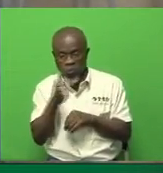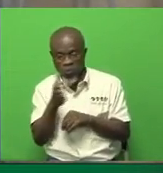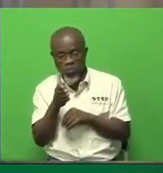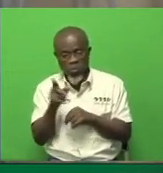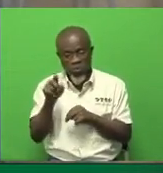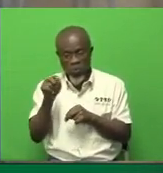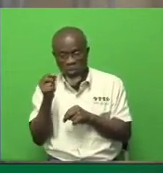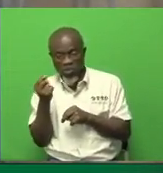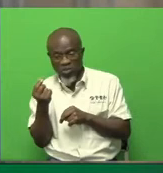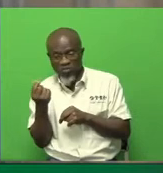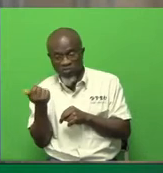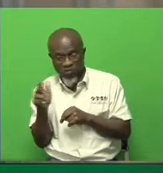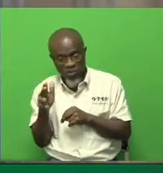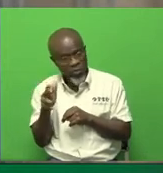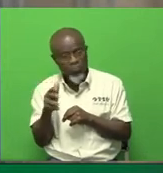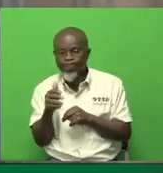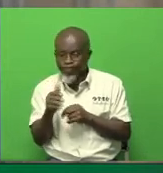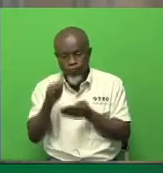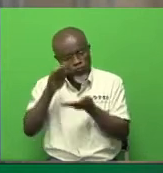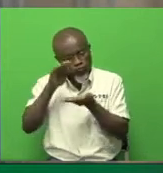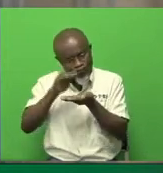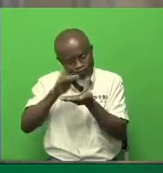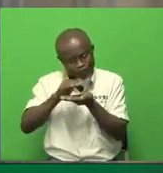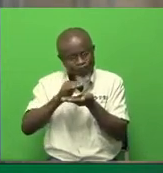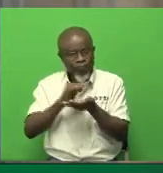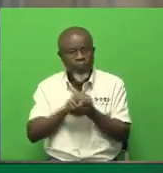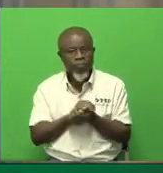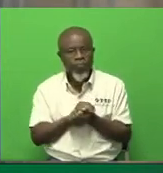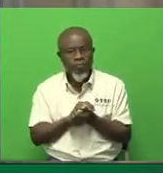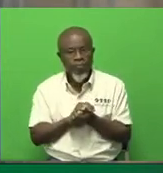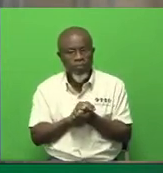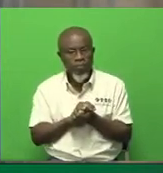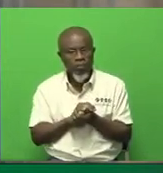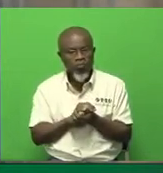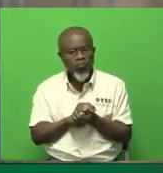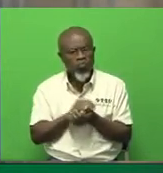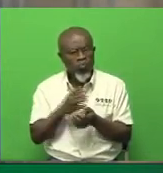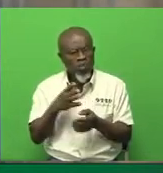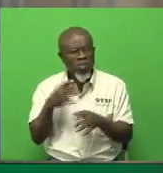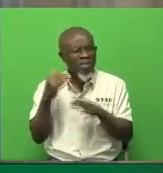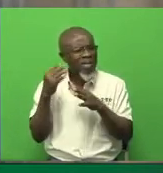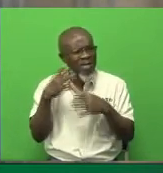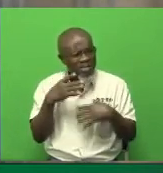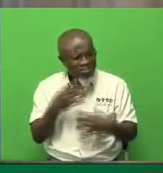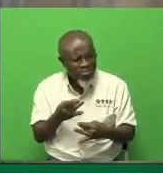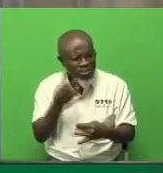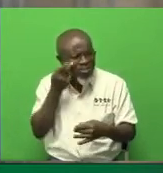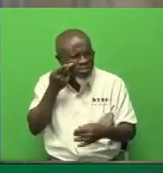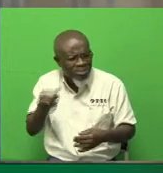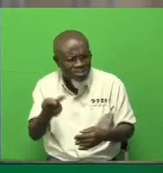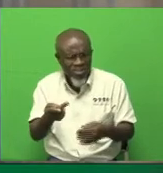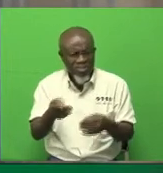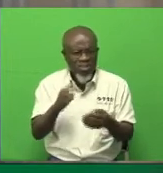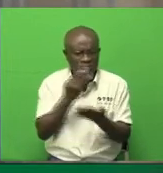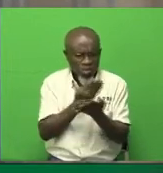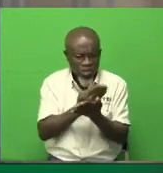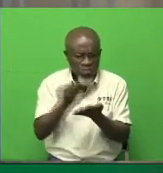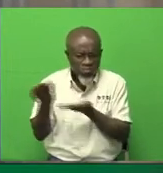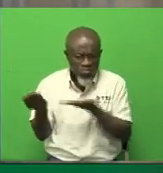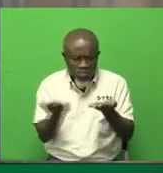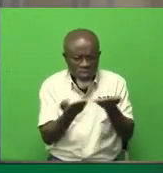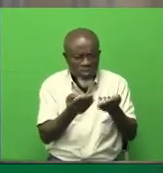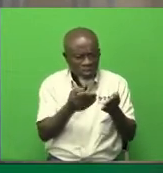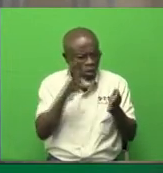by government we expected as I say for the budget to bring some hope for Citizens you know really